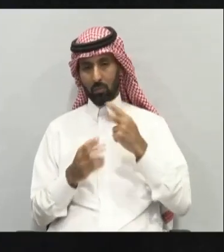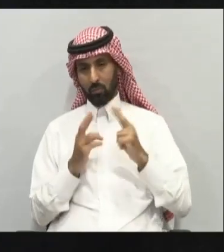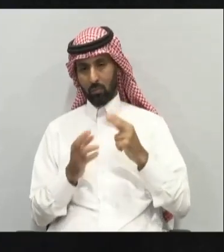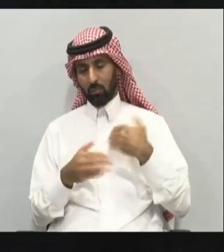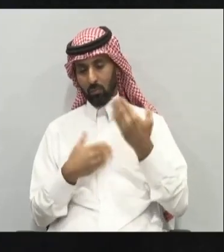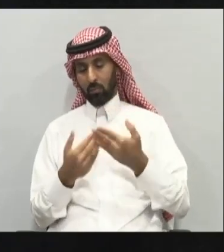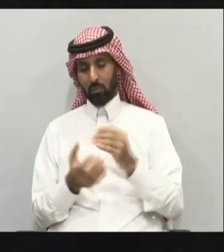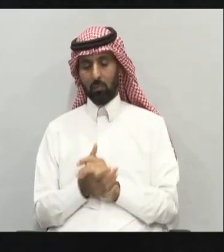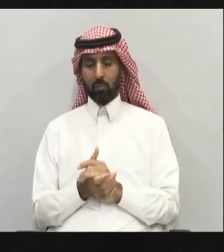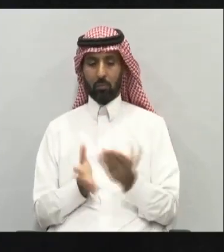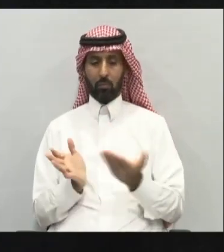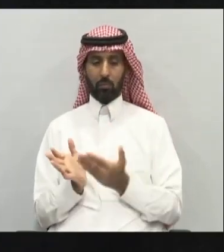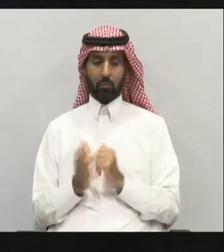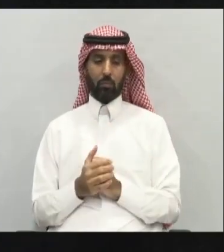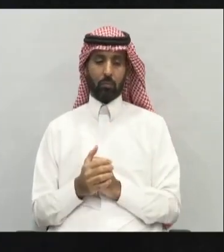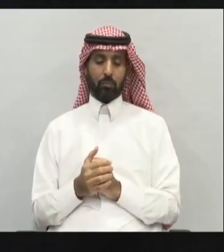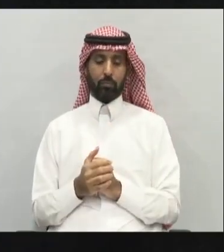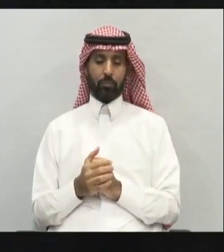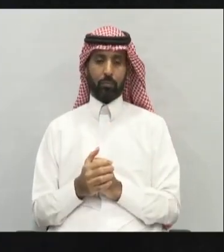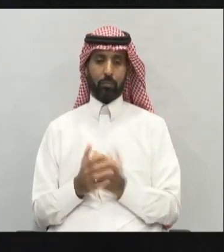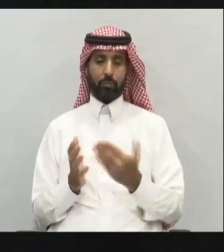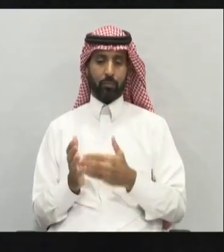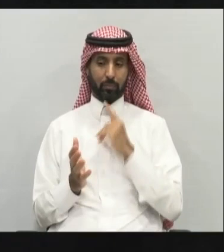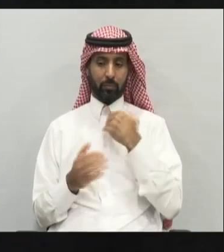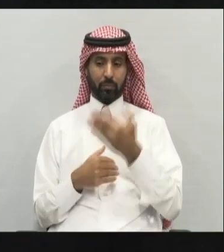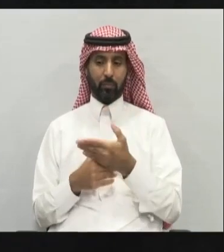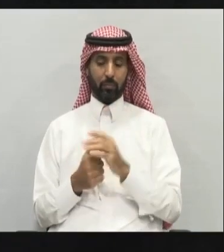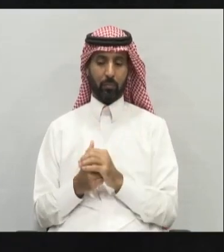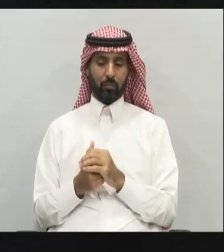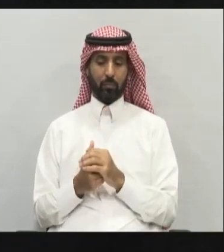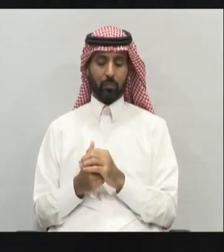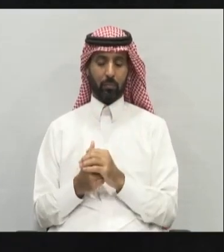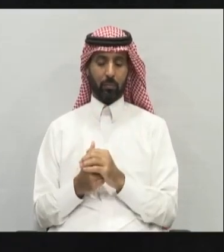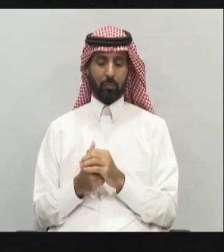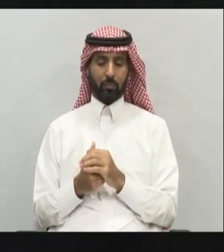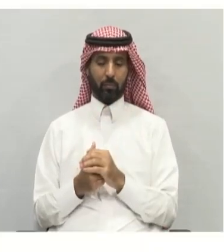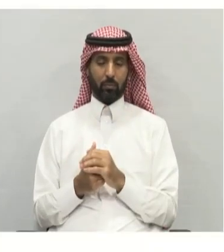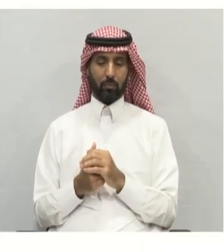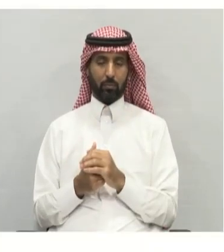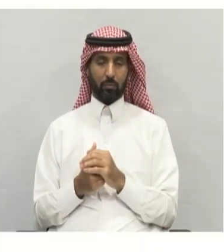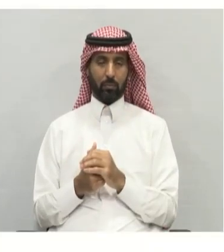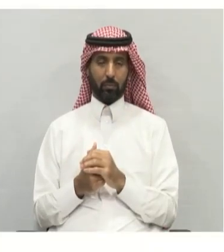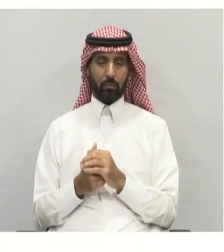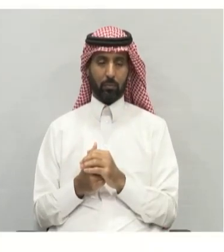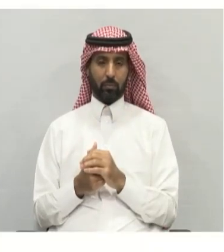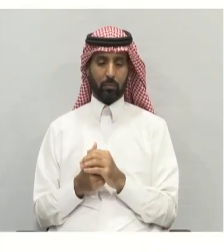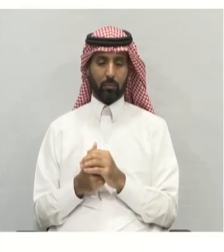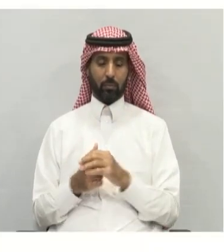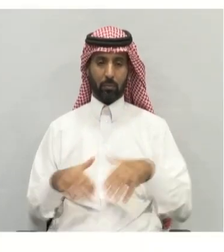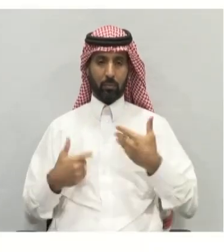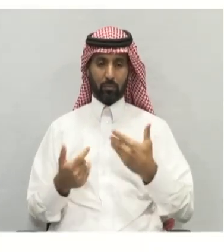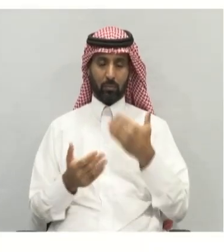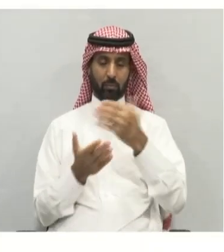going to host a at the end of the year celebration for ending the year, and you just to try to